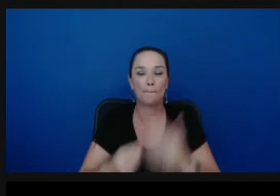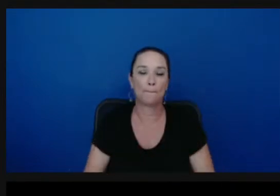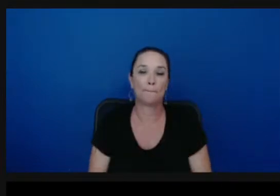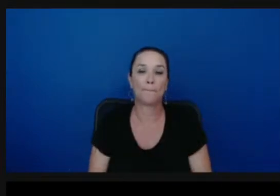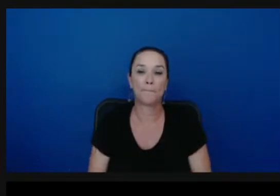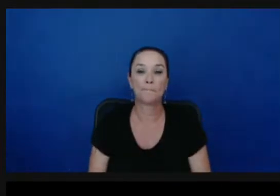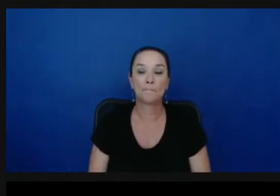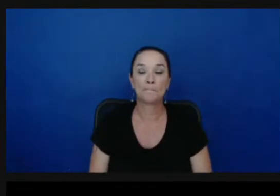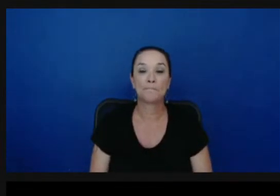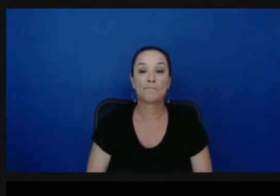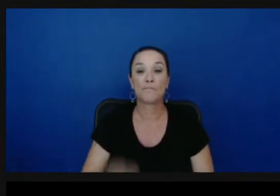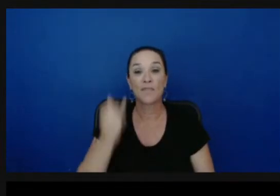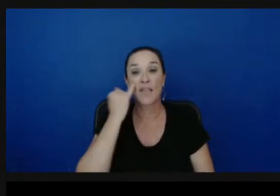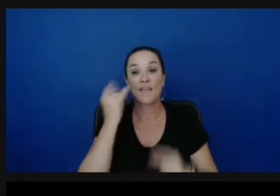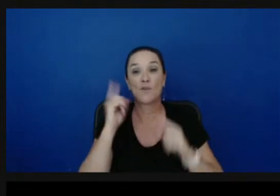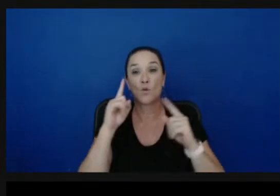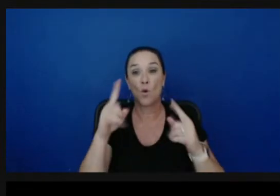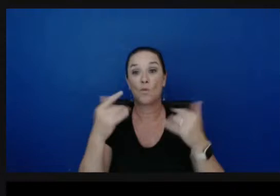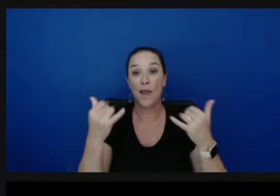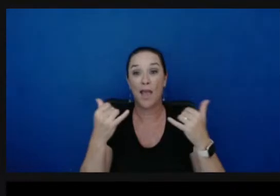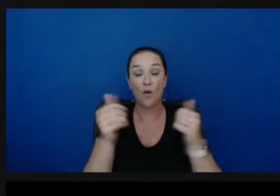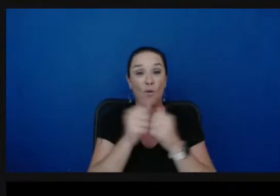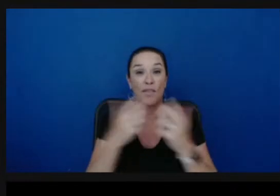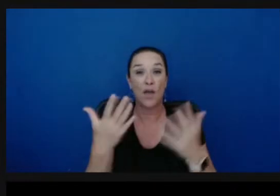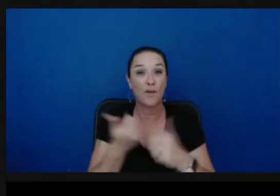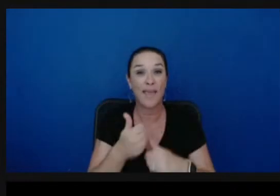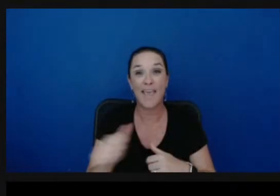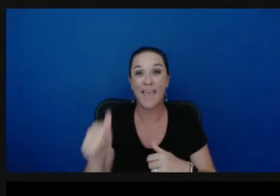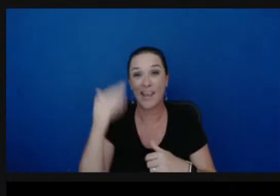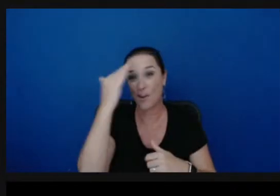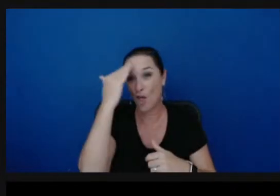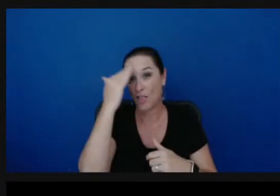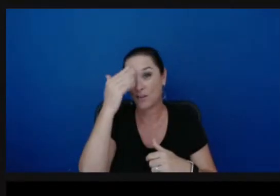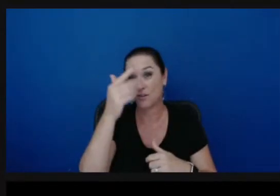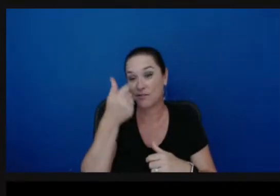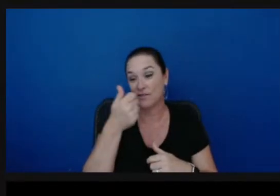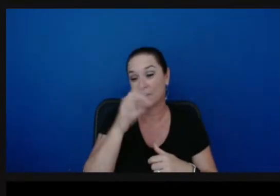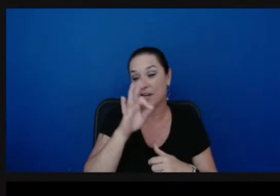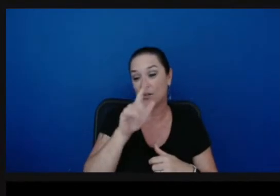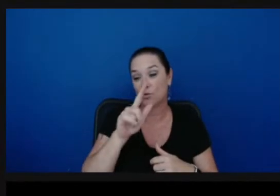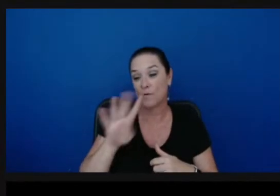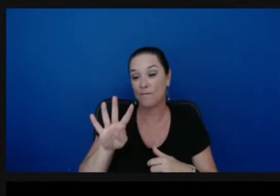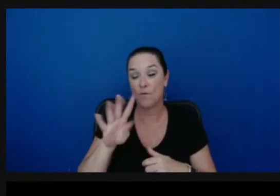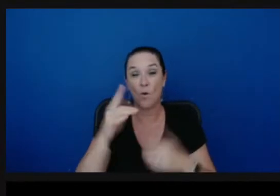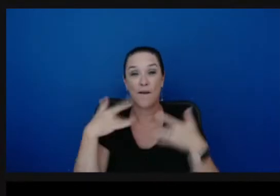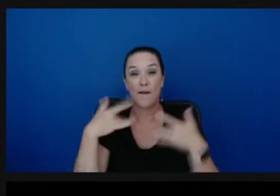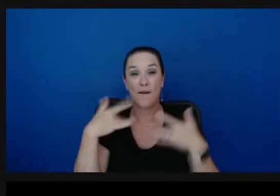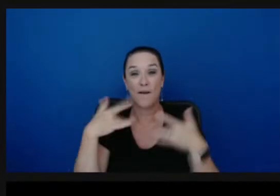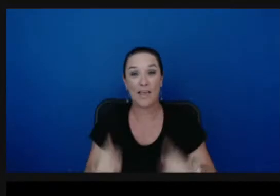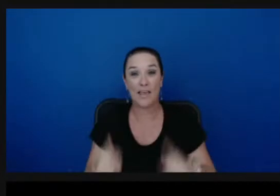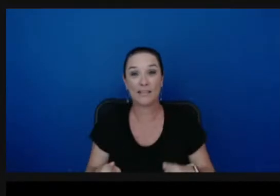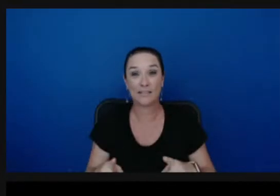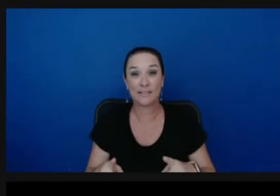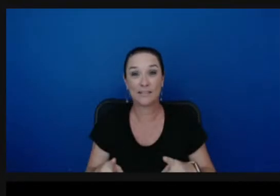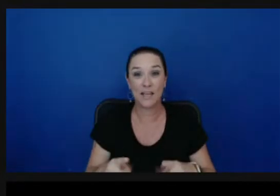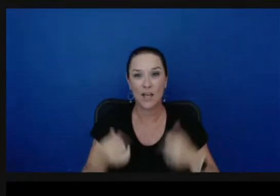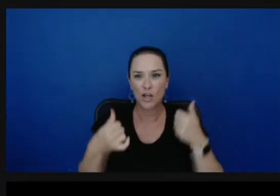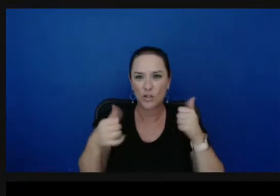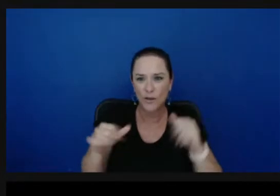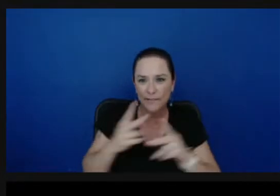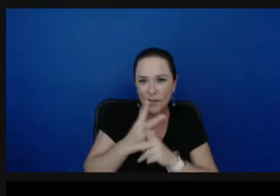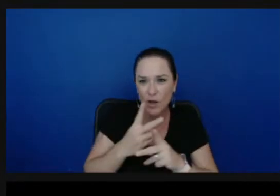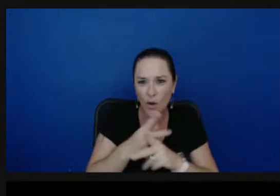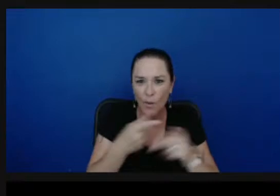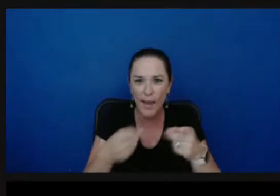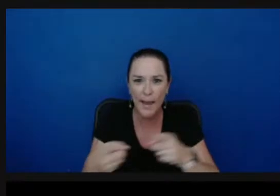up here today without any knowledge of 24 events and trying to reconstruct them, you'd have a lot less areas to find this stuff